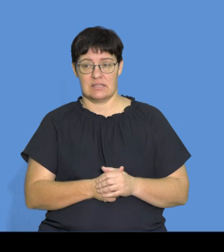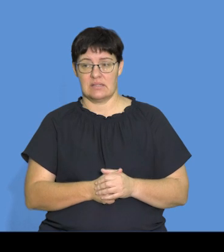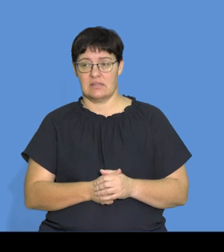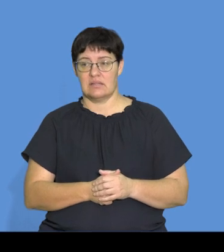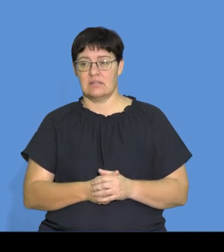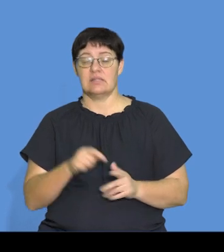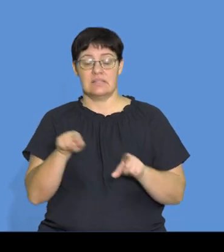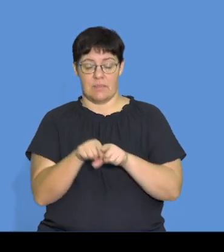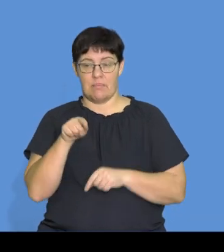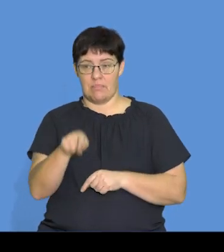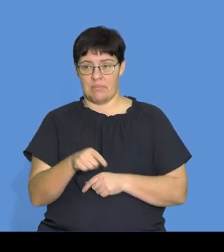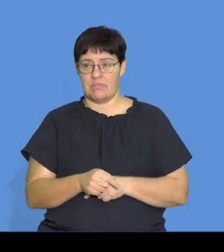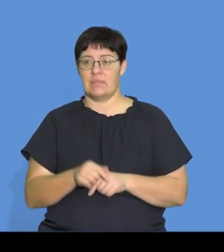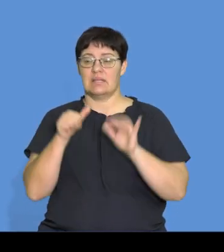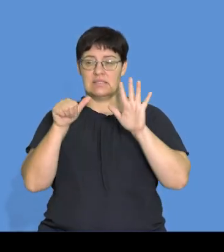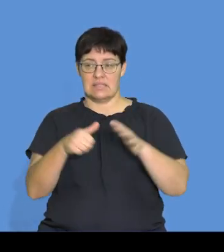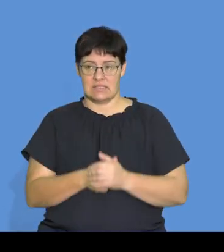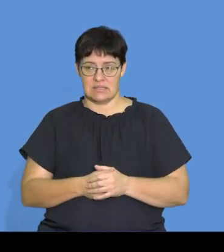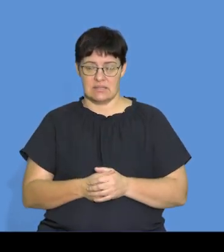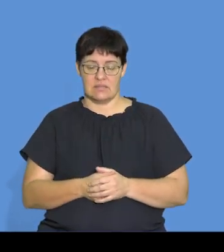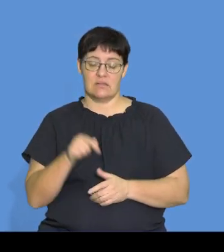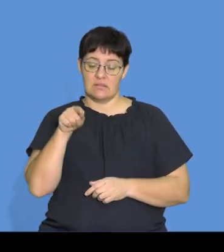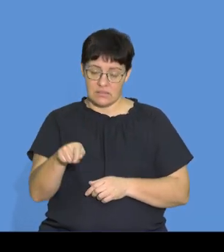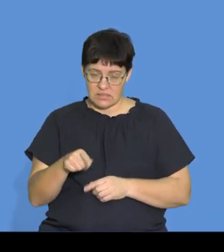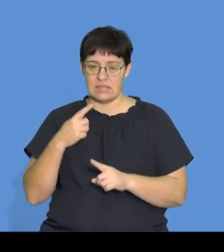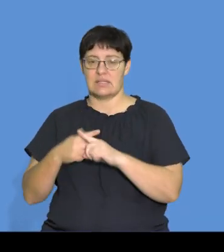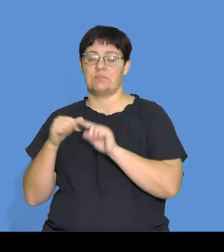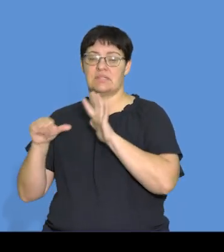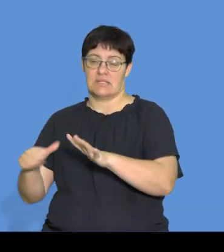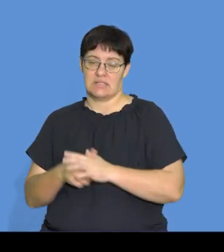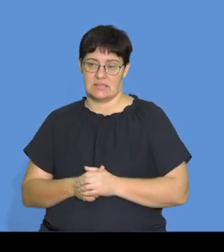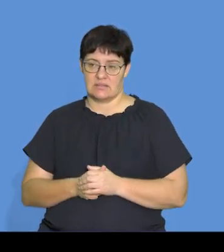also multiply this by 6 and also multiply